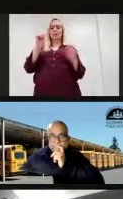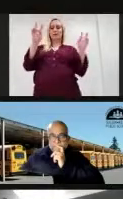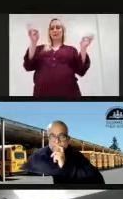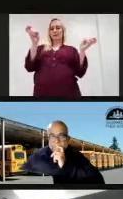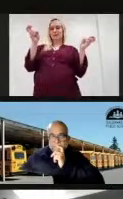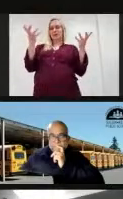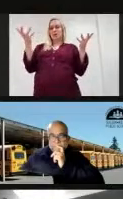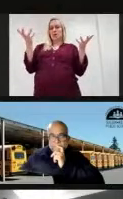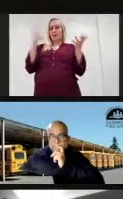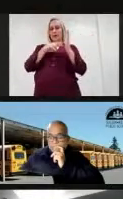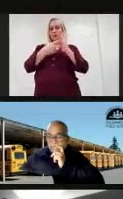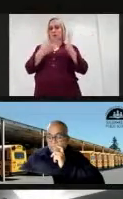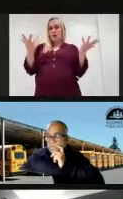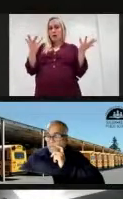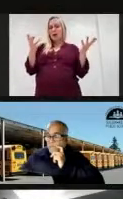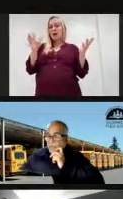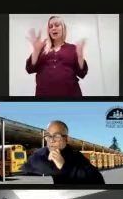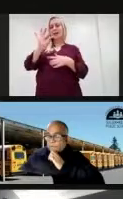as